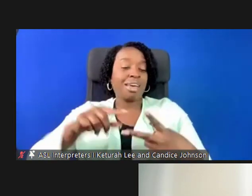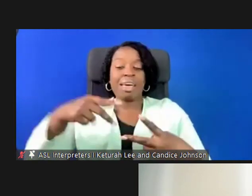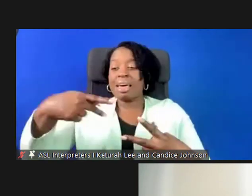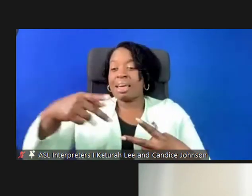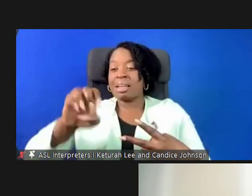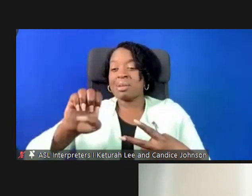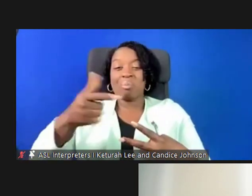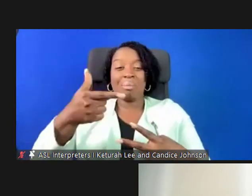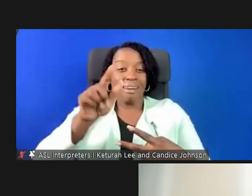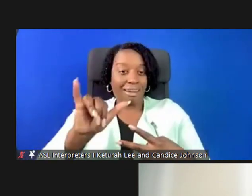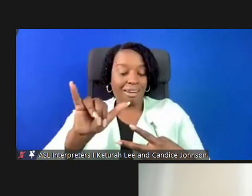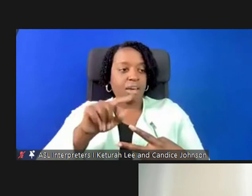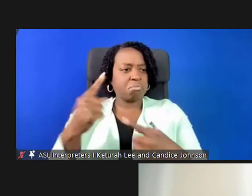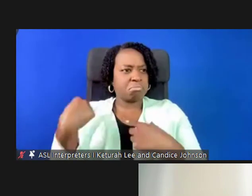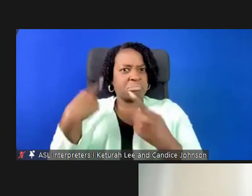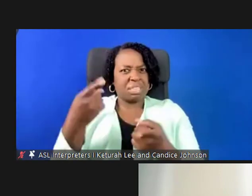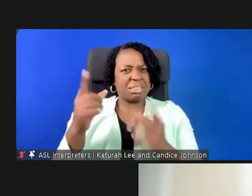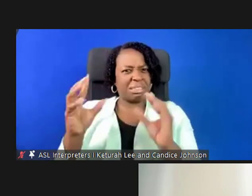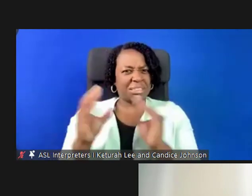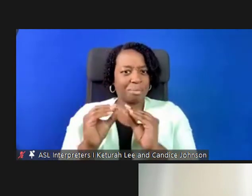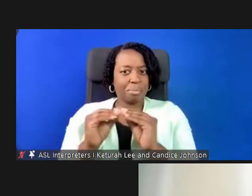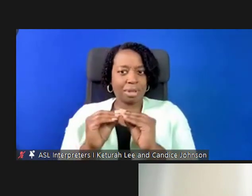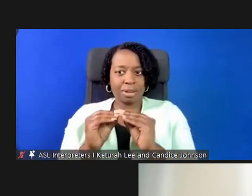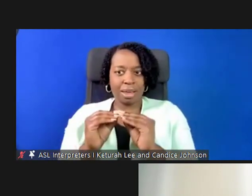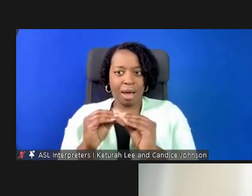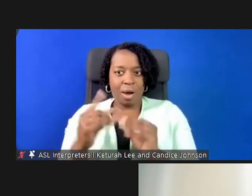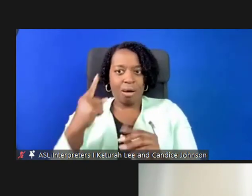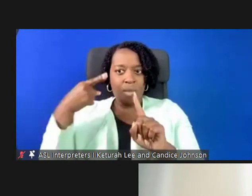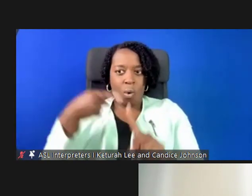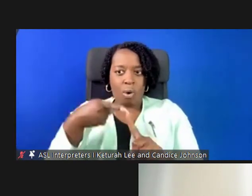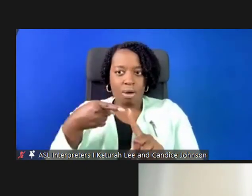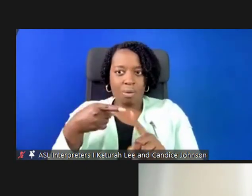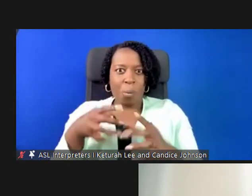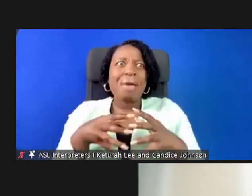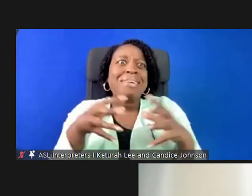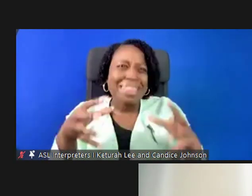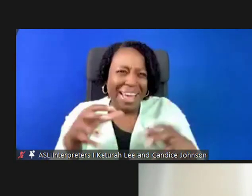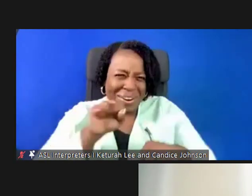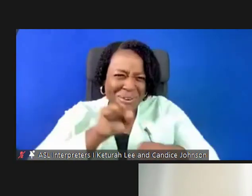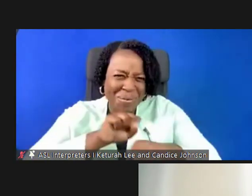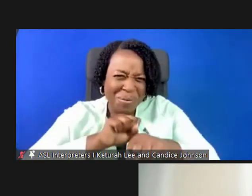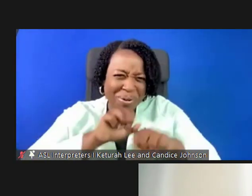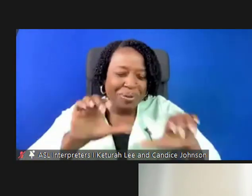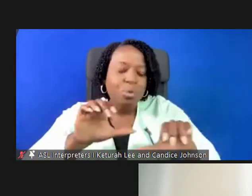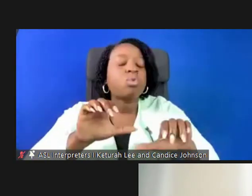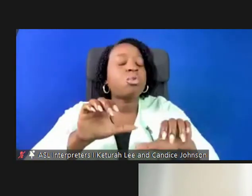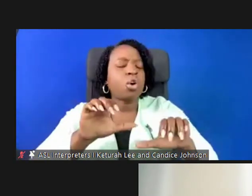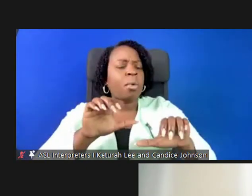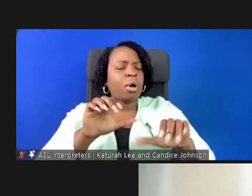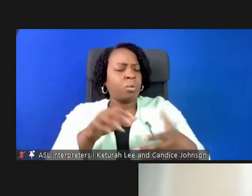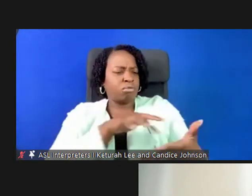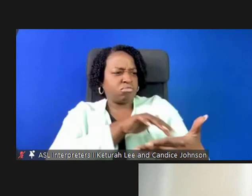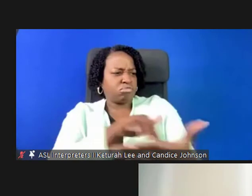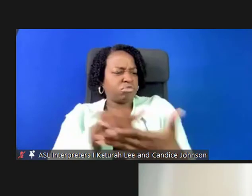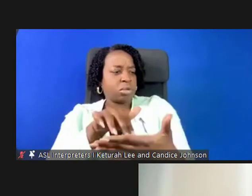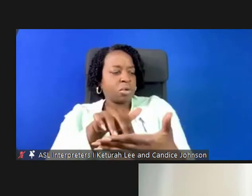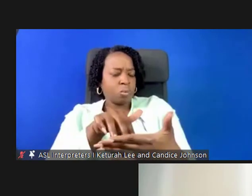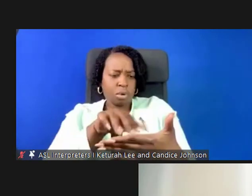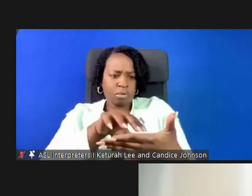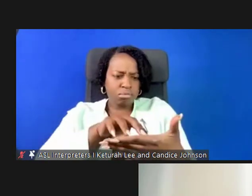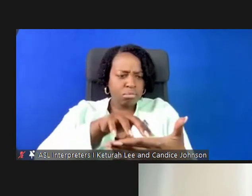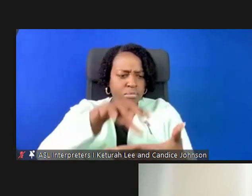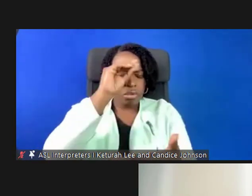heard, we have a lot of work to do. Yet we have learned so much, really from the research and really from our own